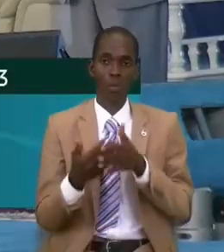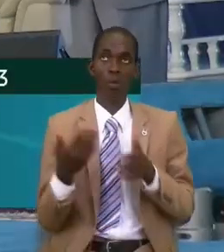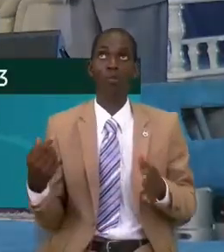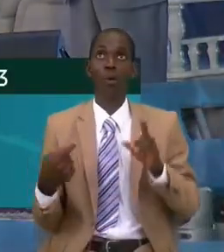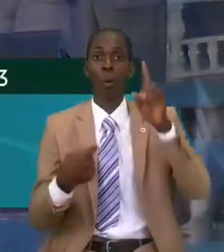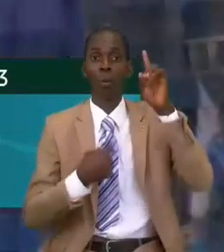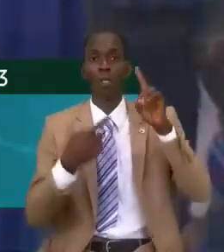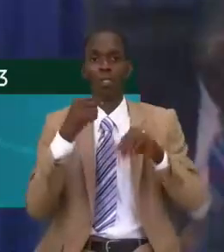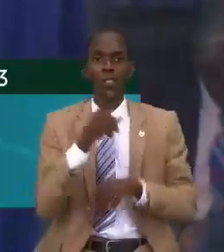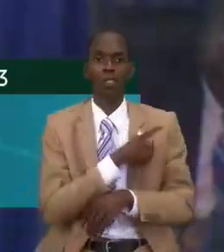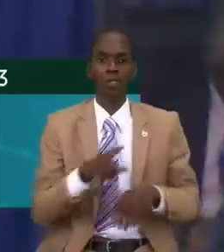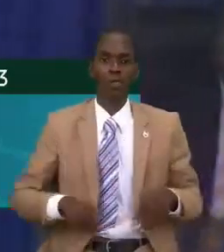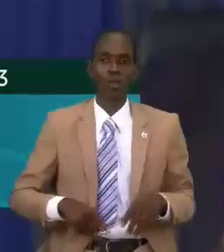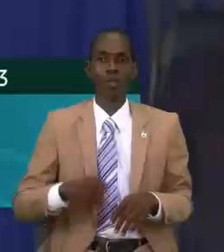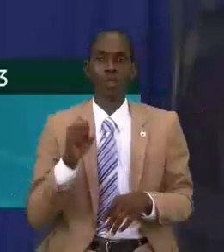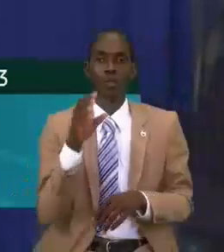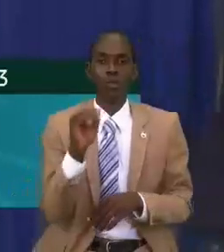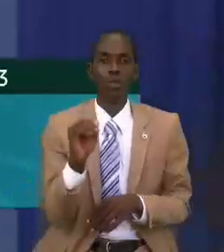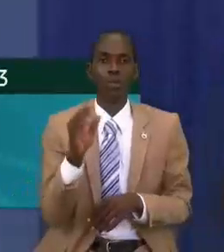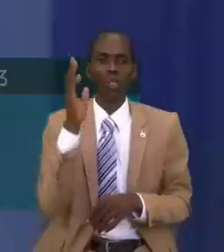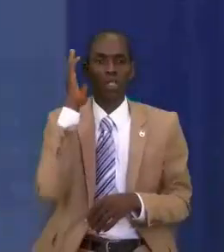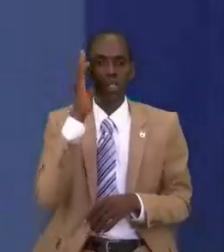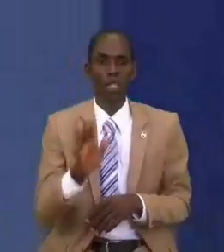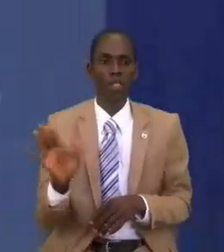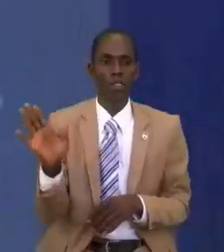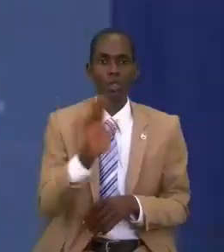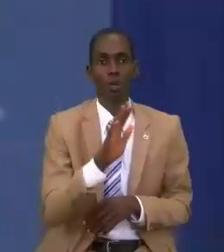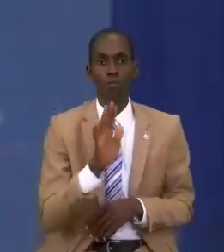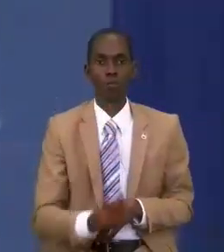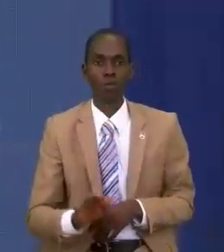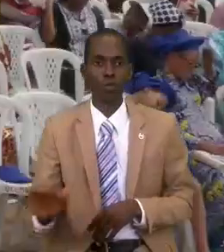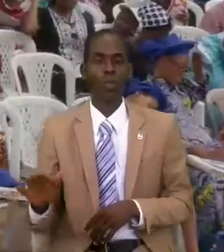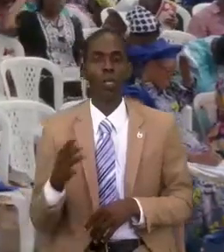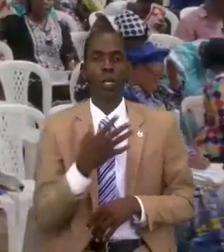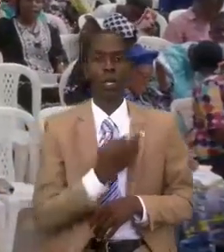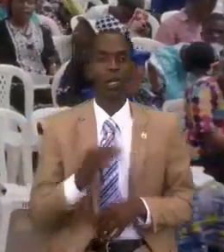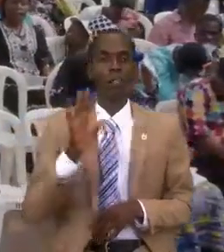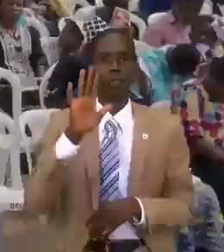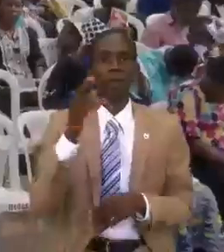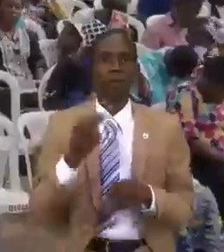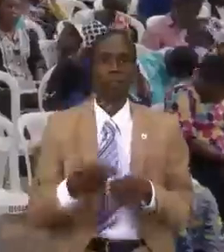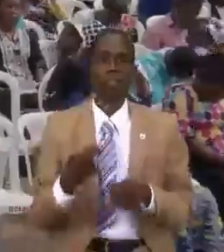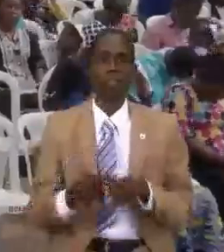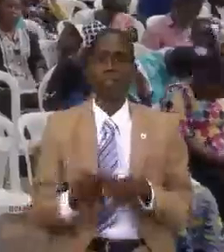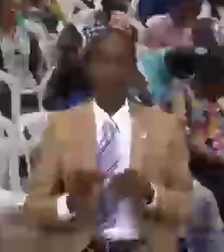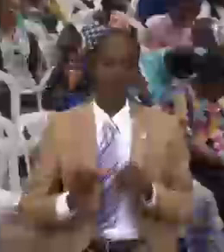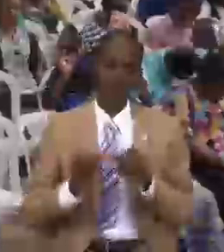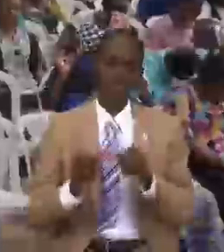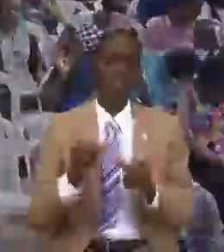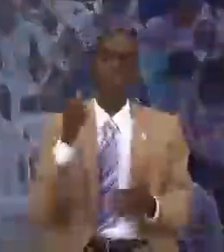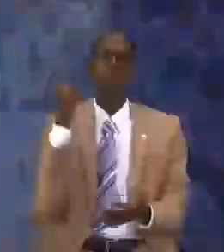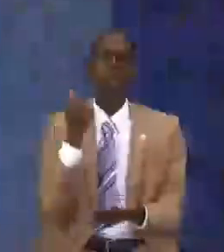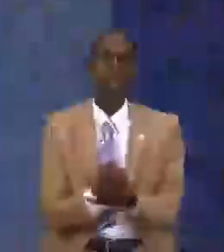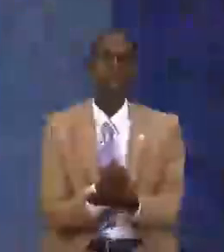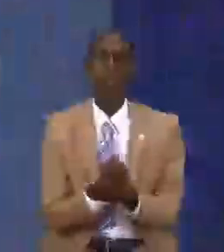seed and your name remain. Yeah. New heavens,